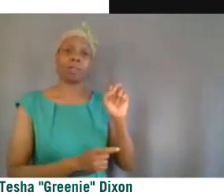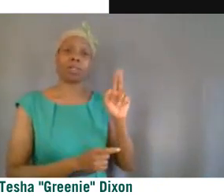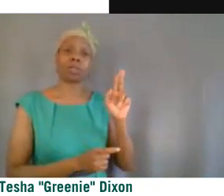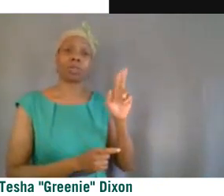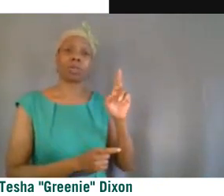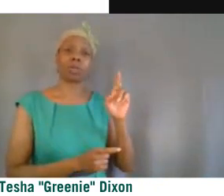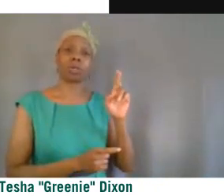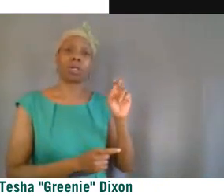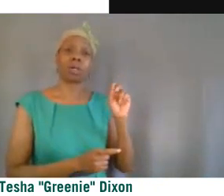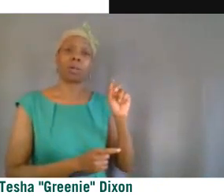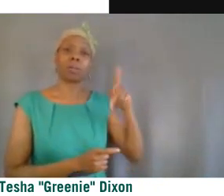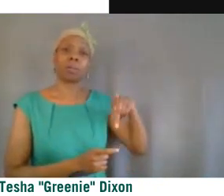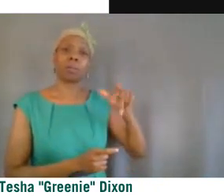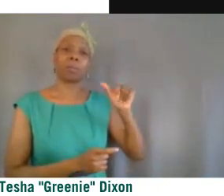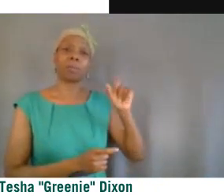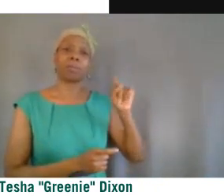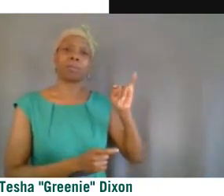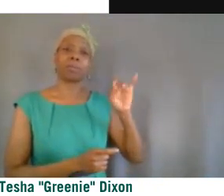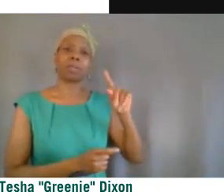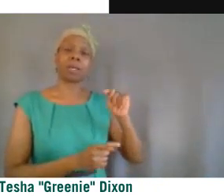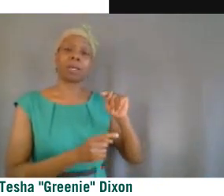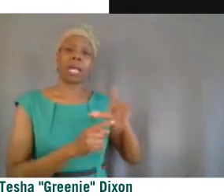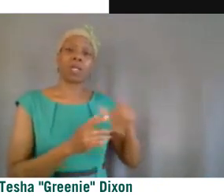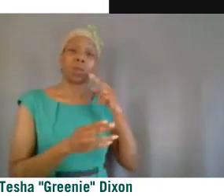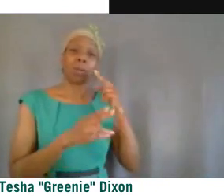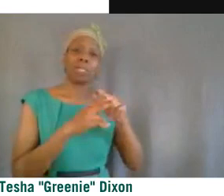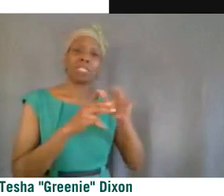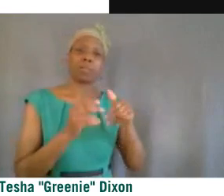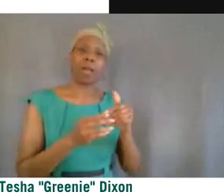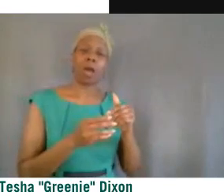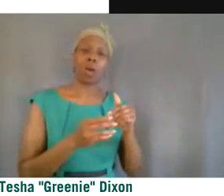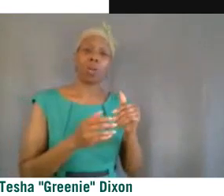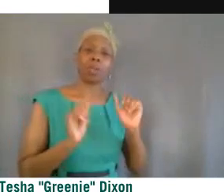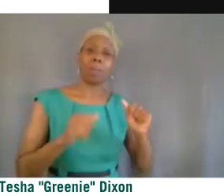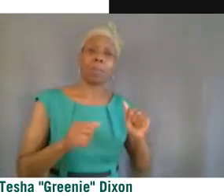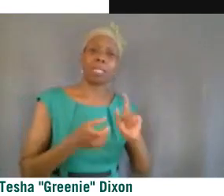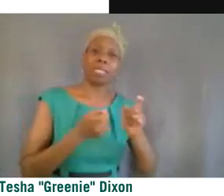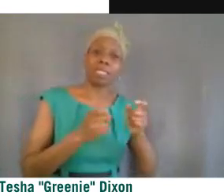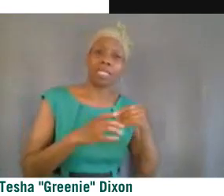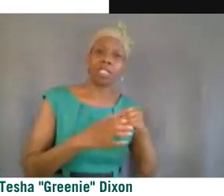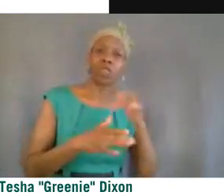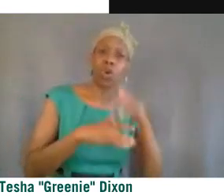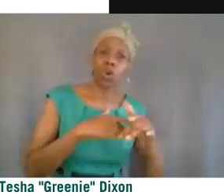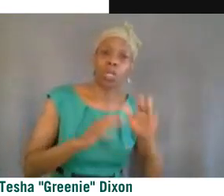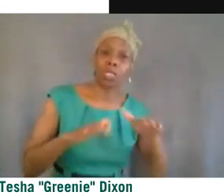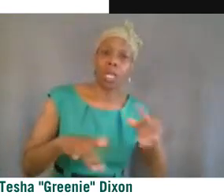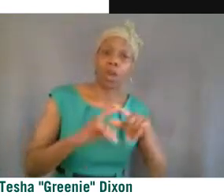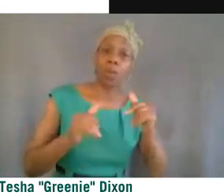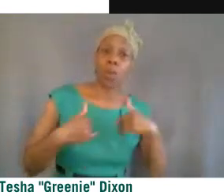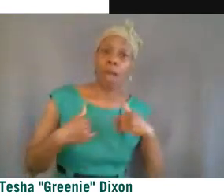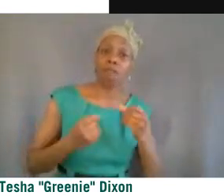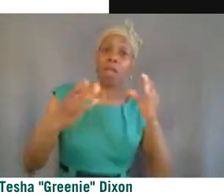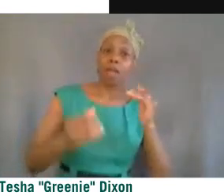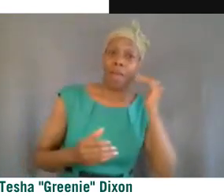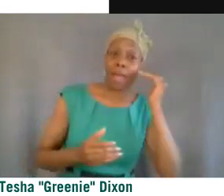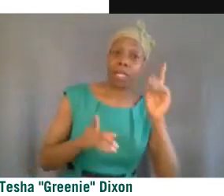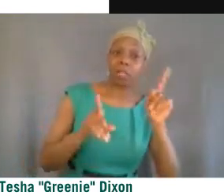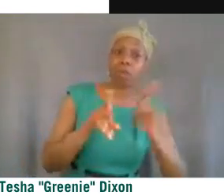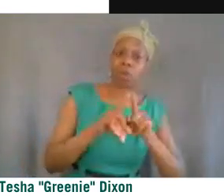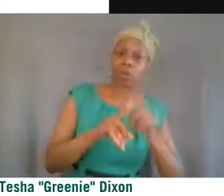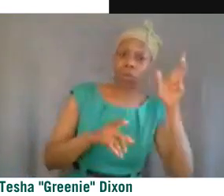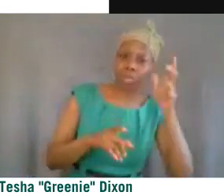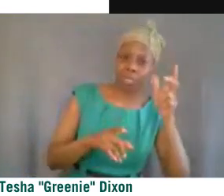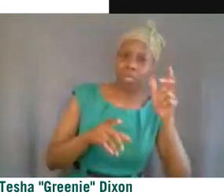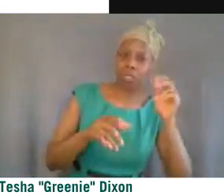early childhood. But we've got a lot of adults listening as well. And when we talk about neuroplasticity, there is still opportunities across the whole lifespan. Is